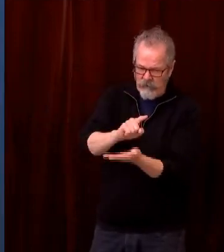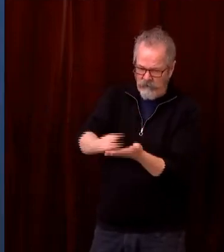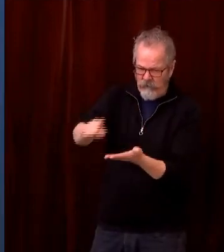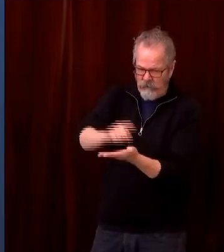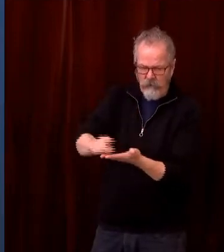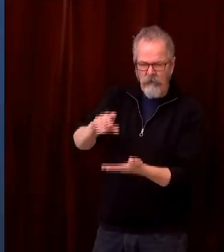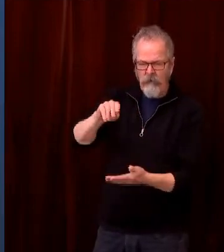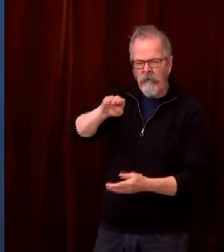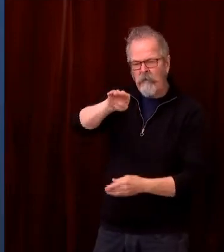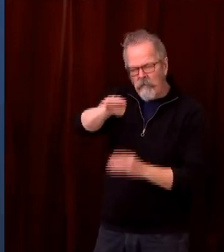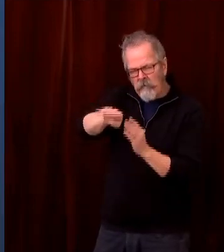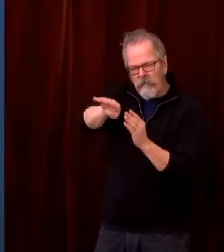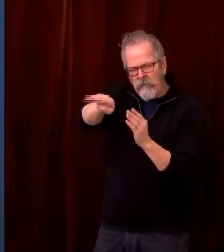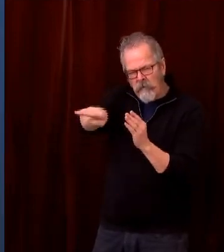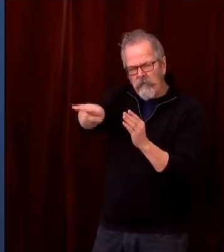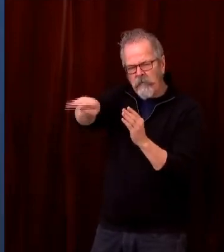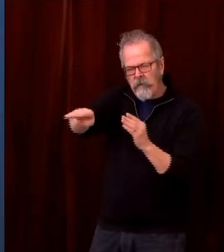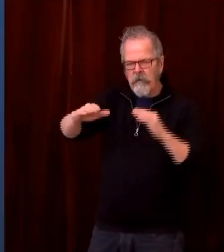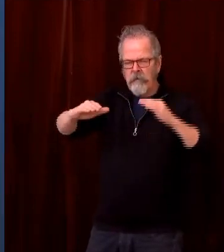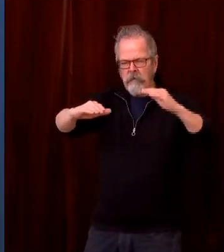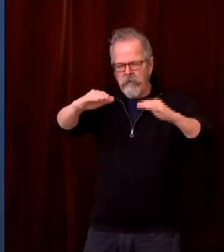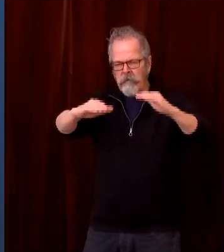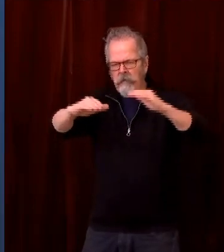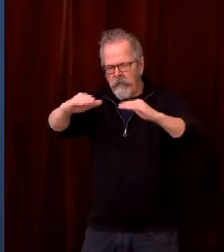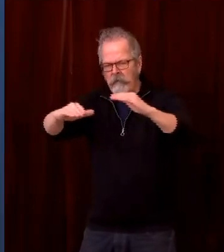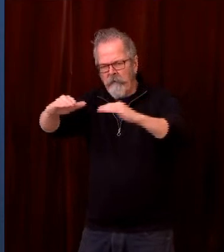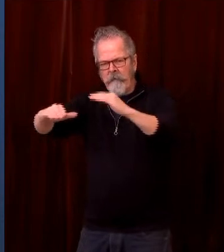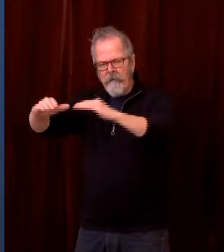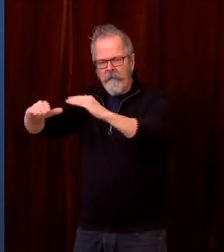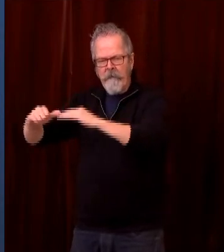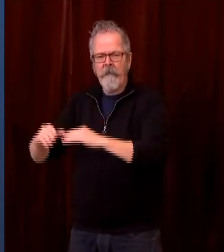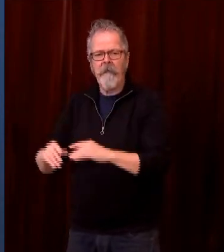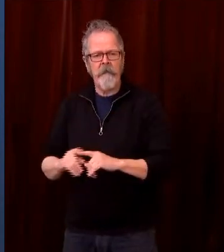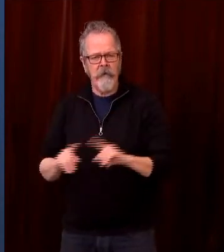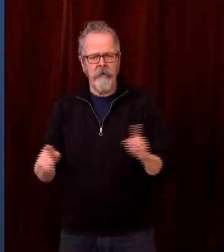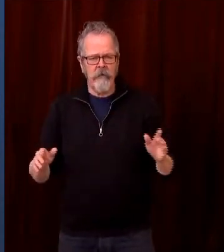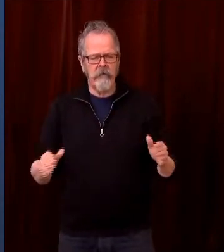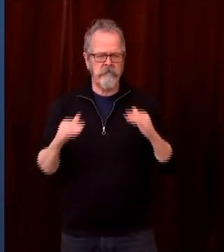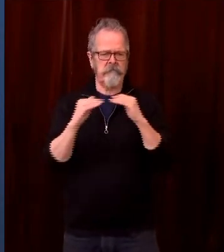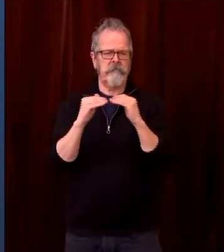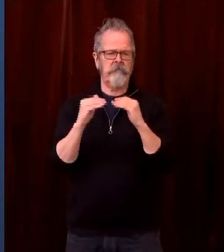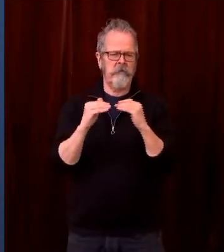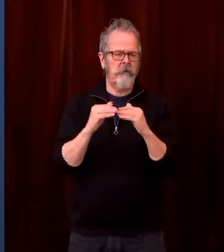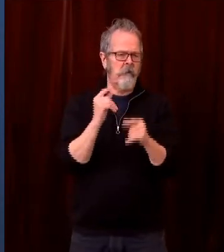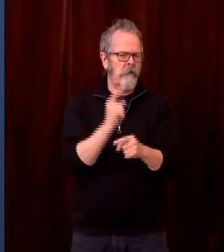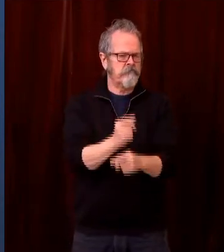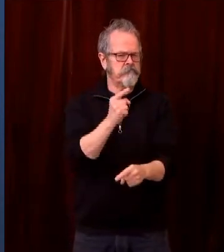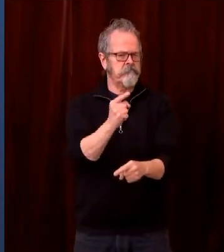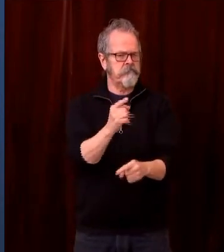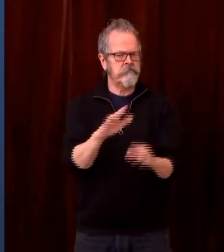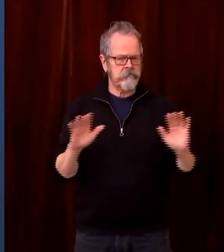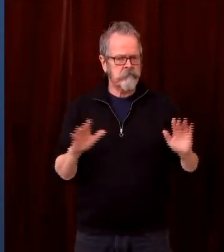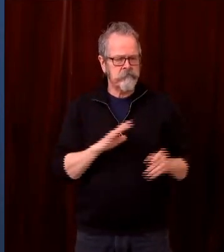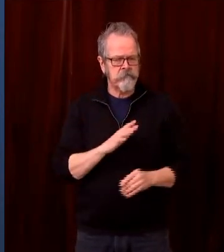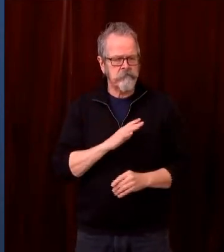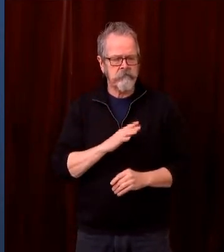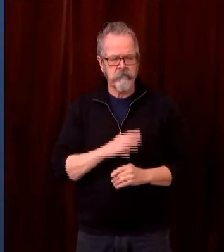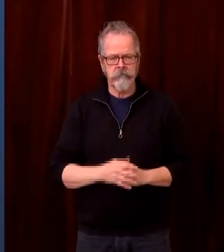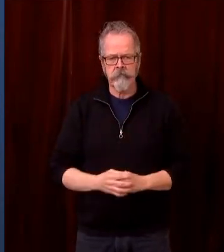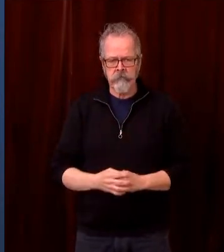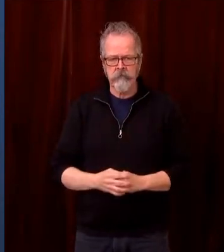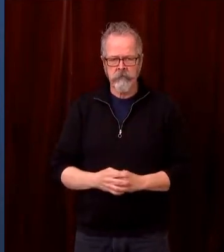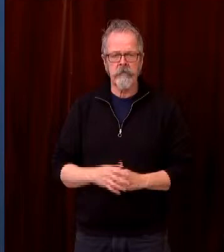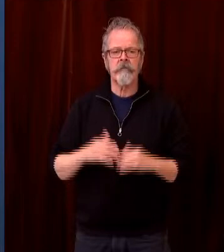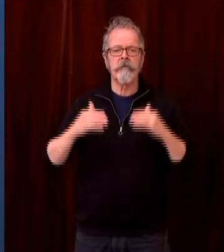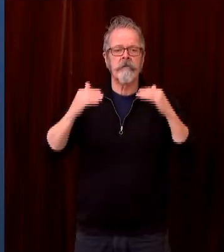continue. Quick legislative update. Legislators are now in the third week of the session, and we are encouraged